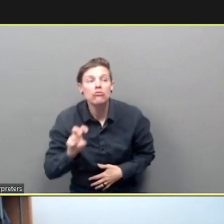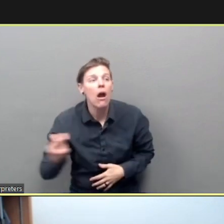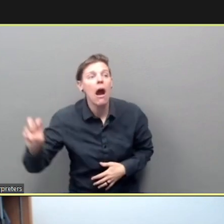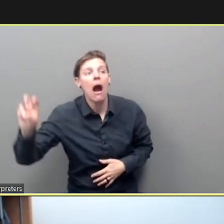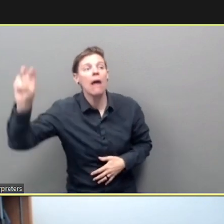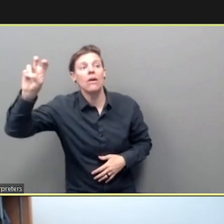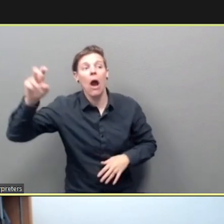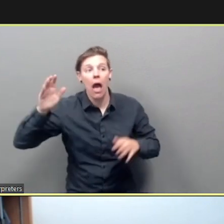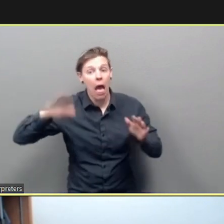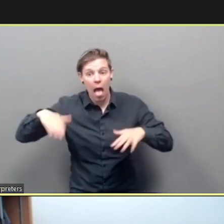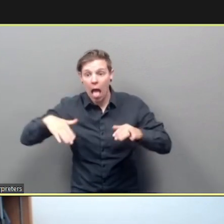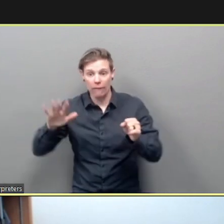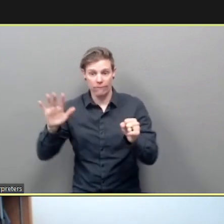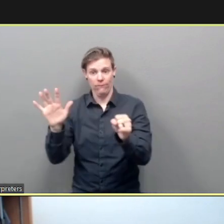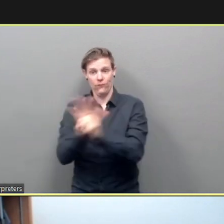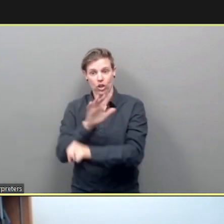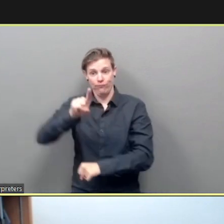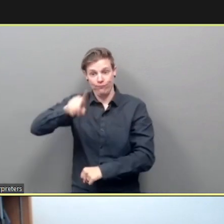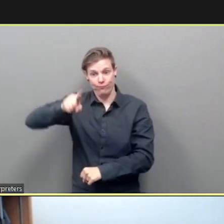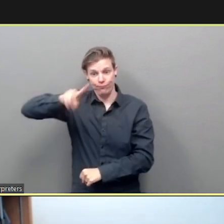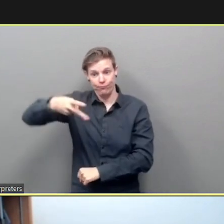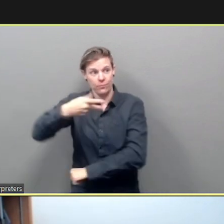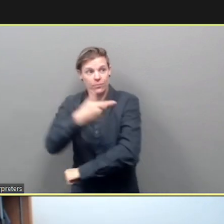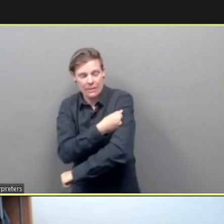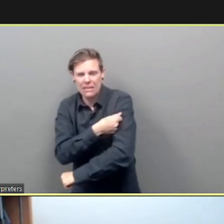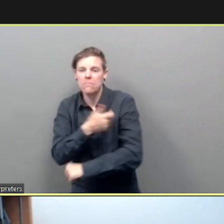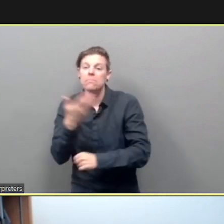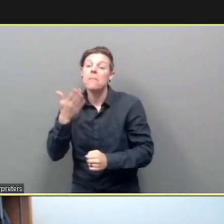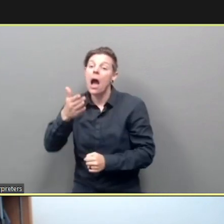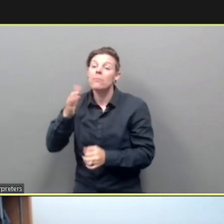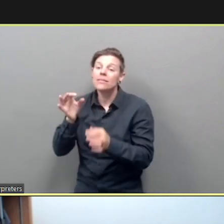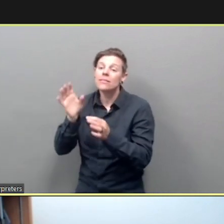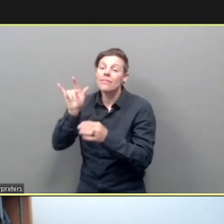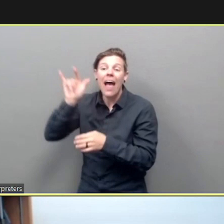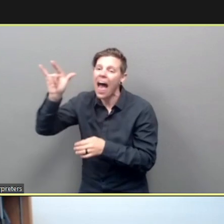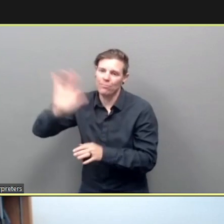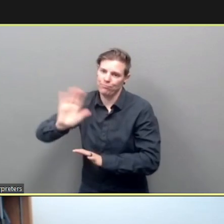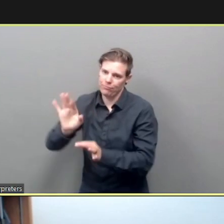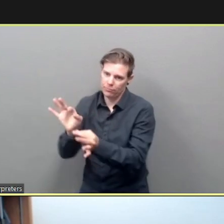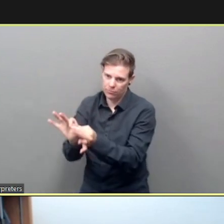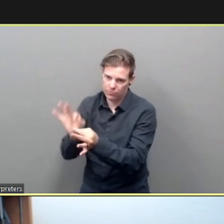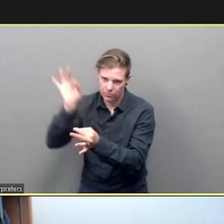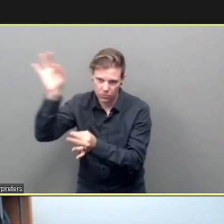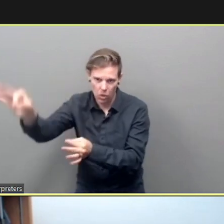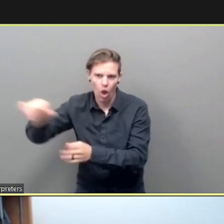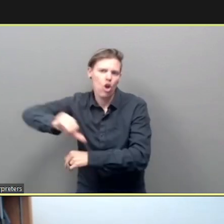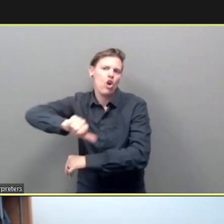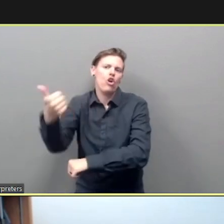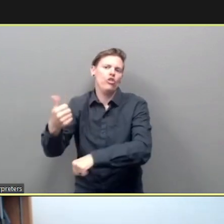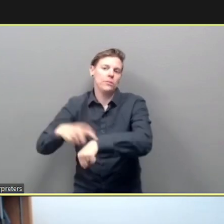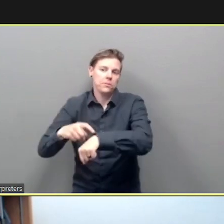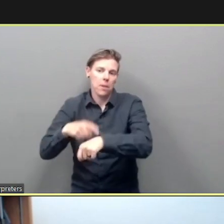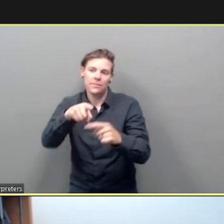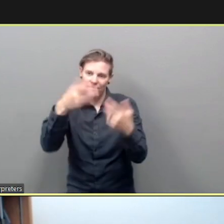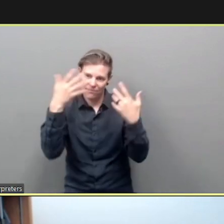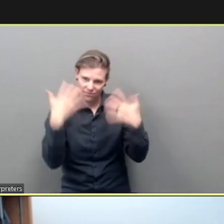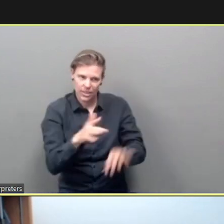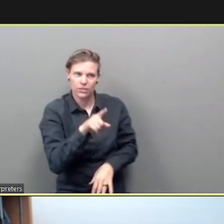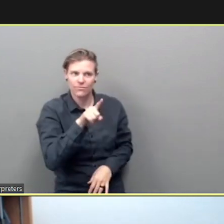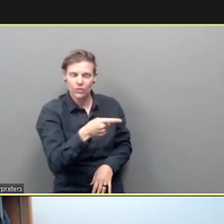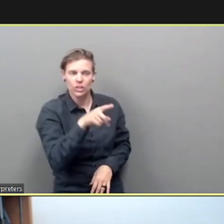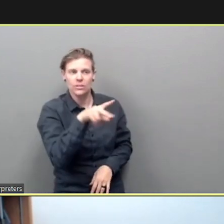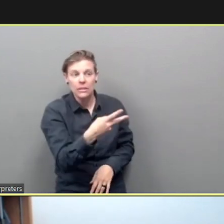vaccinated. That is, and if you are not fully vaccinated and you plan to travel, there are some steps that